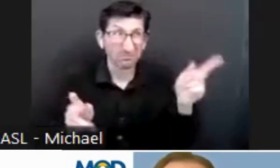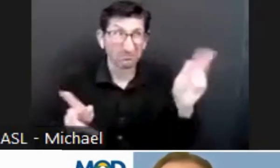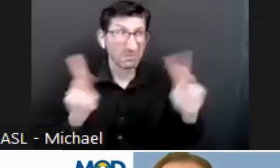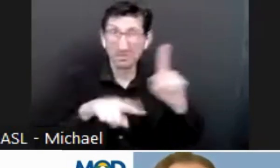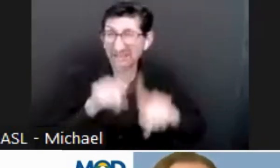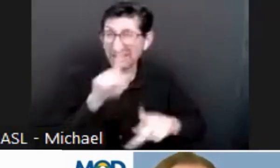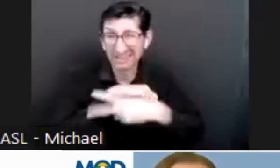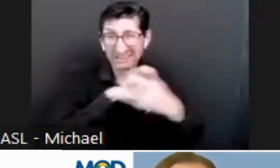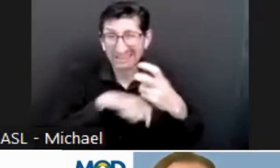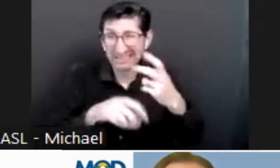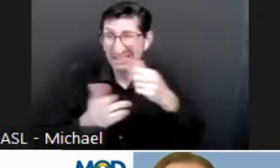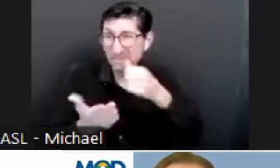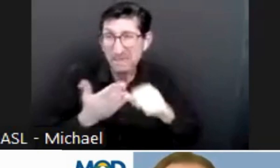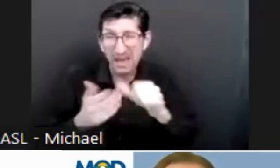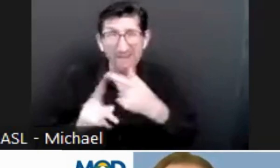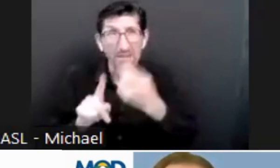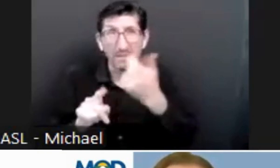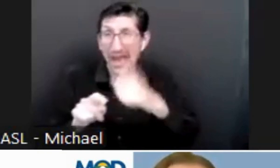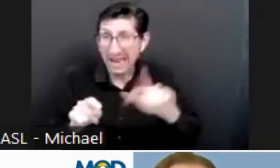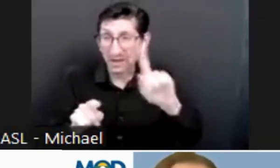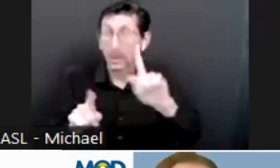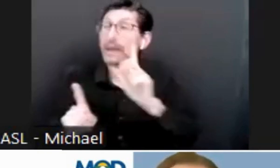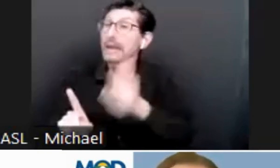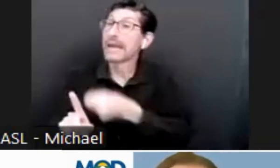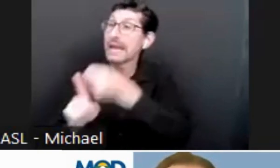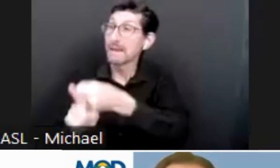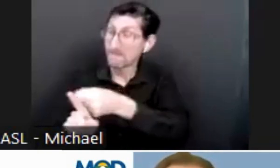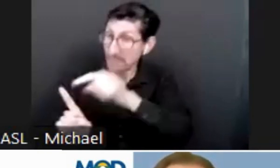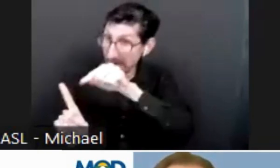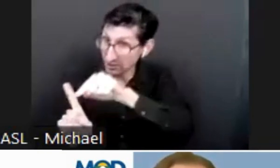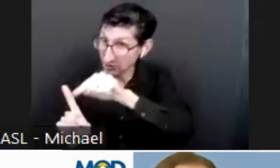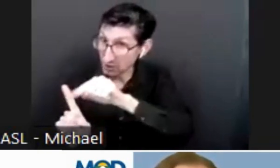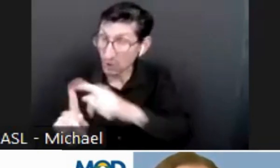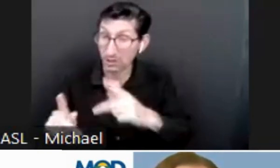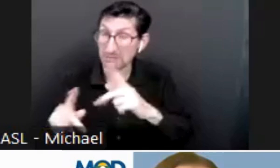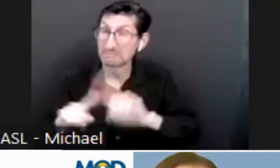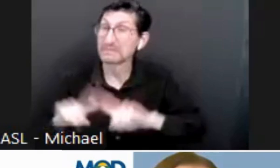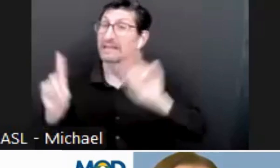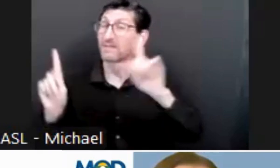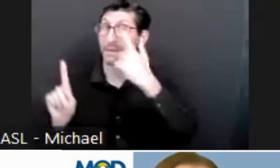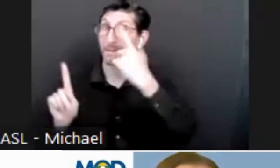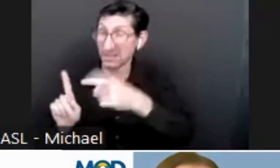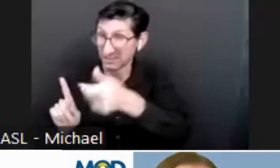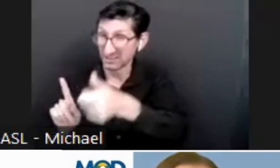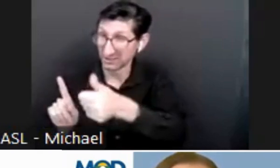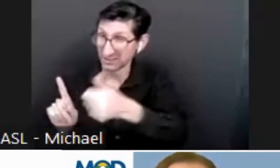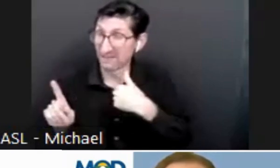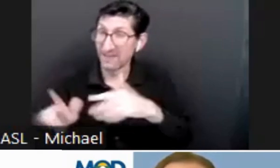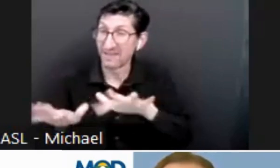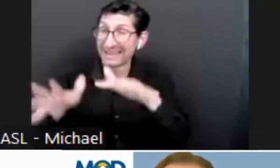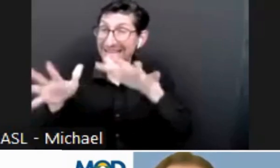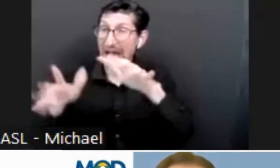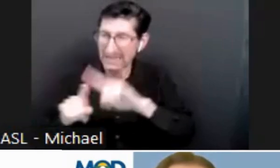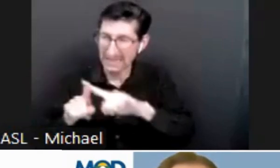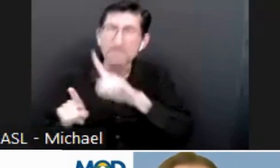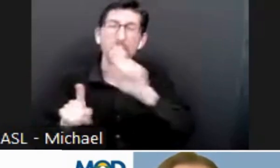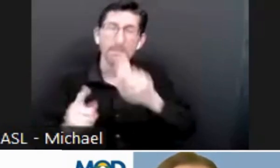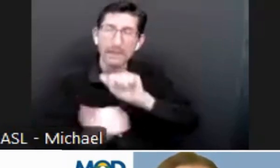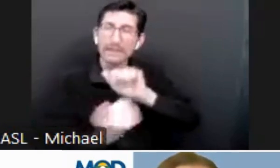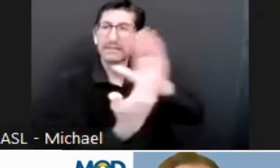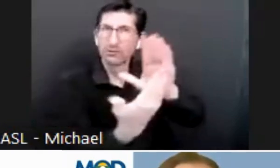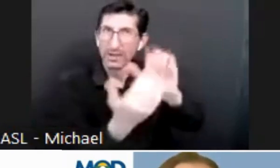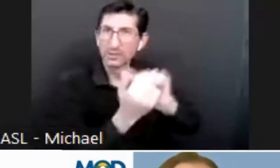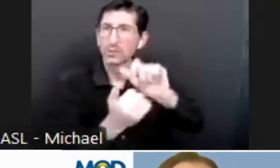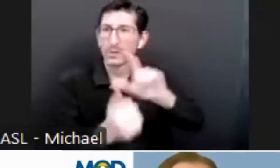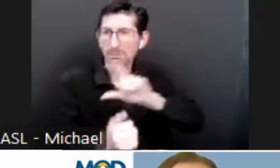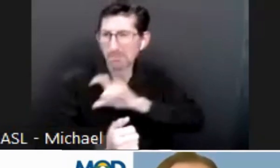So even though it impacts her differently because of her disability, it has another avenue to be handled. This next one's a little bit